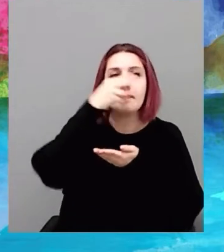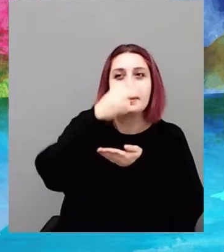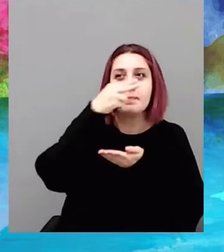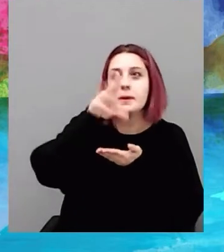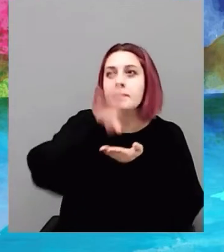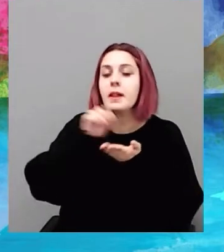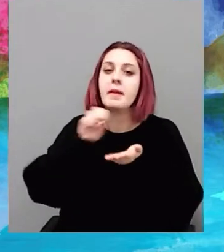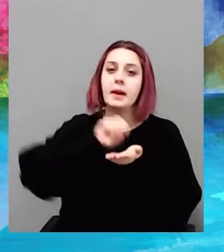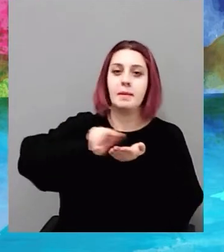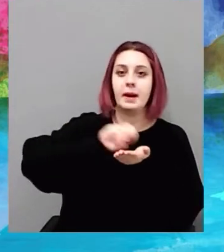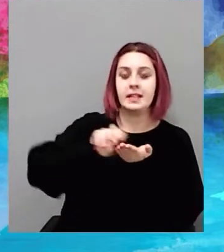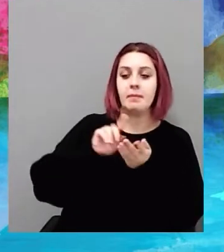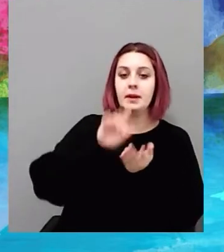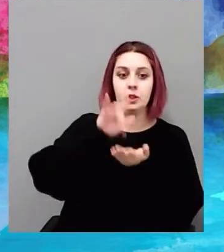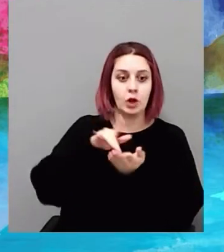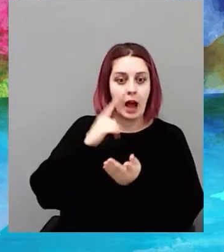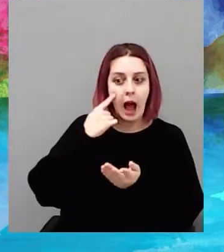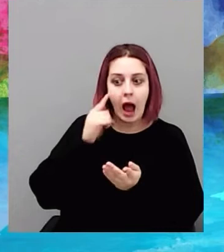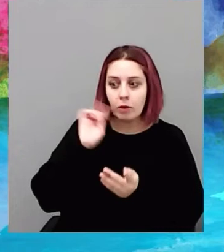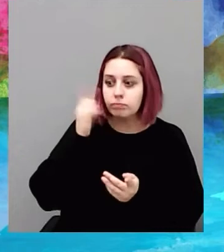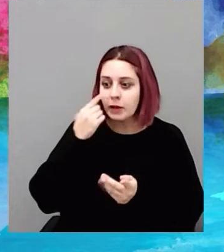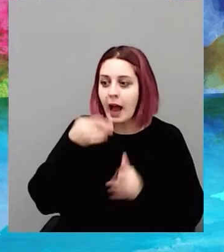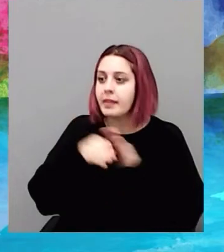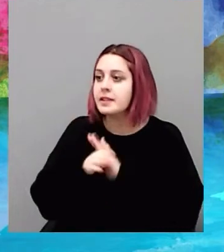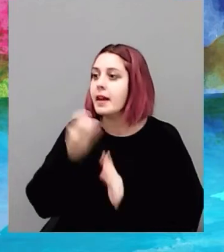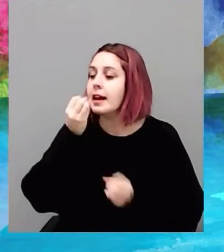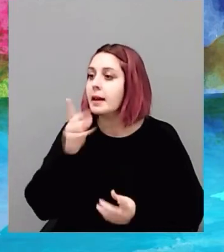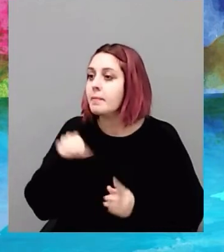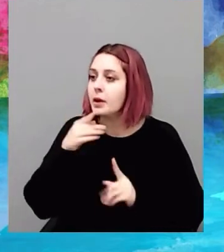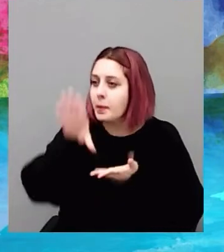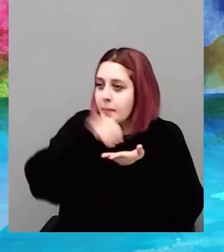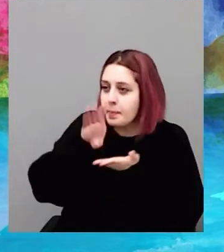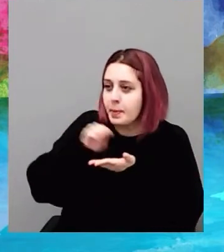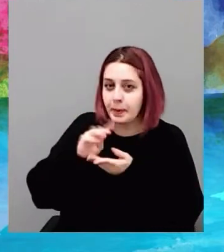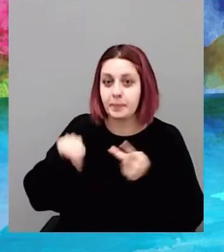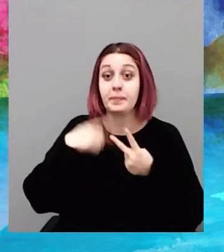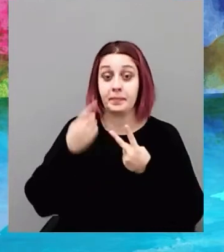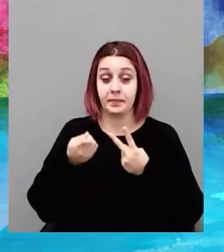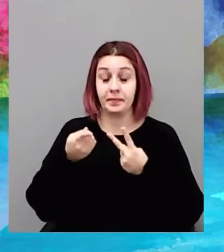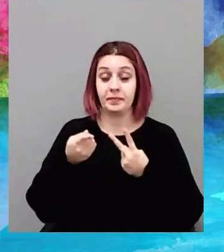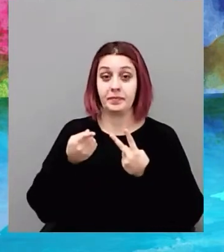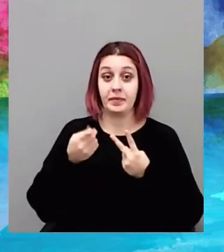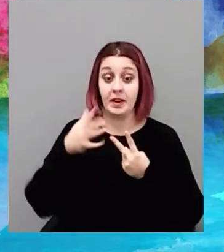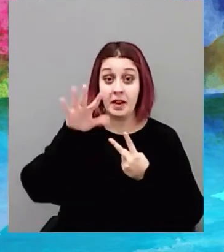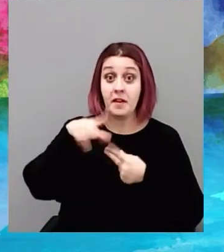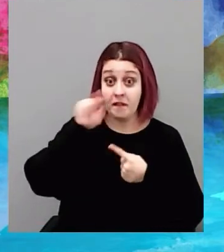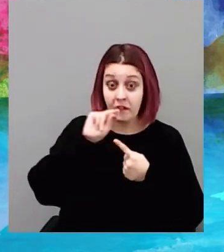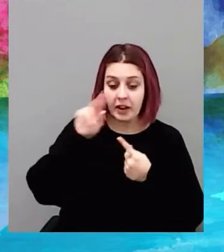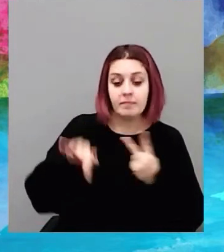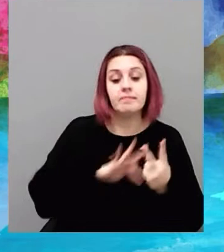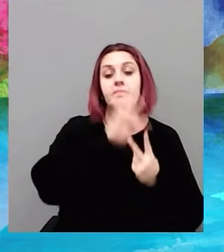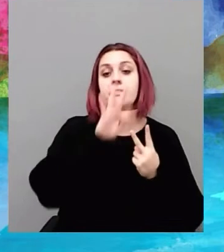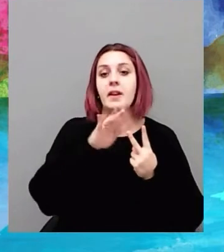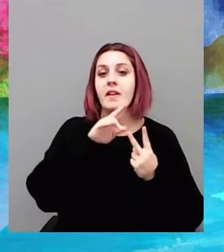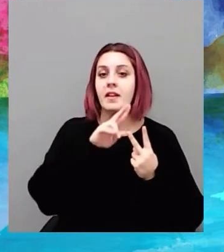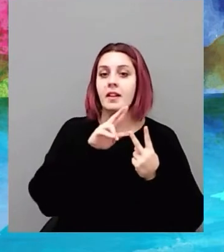place. Then we give value to this data by synthesizing it through the 8 pictograms